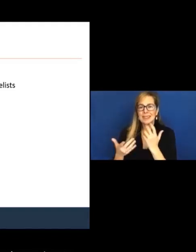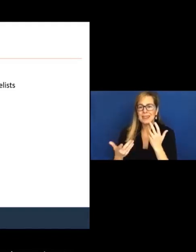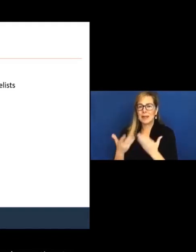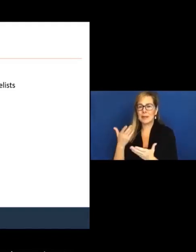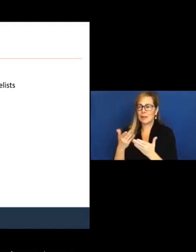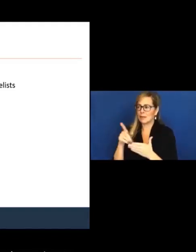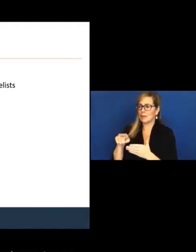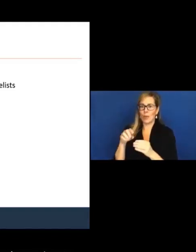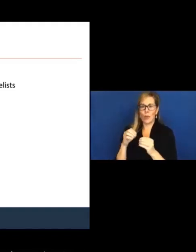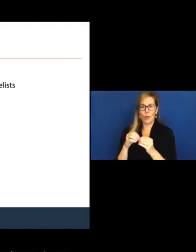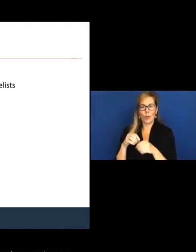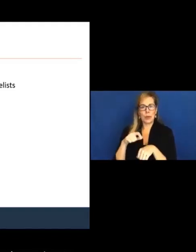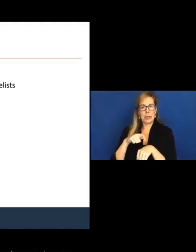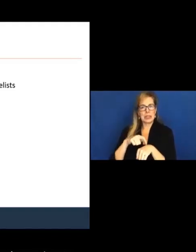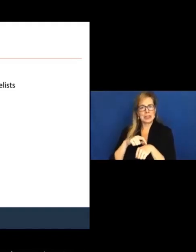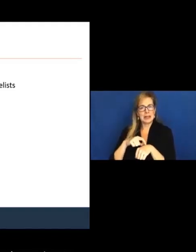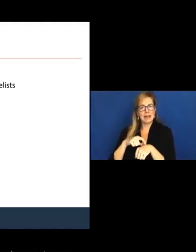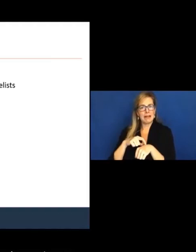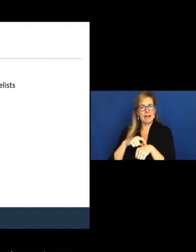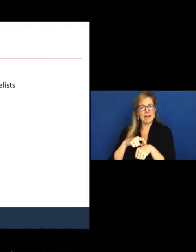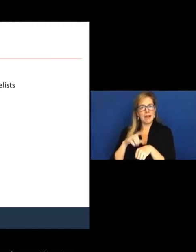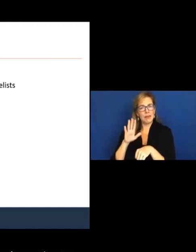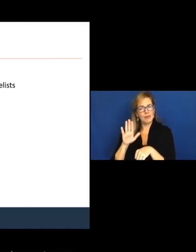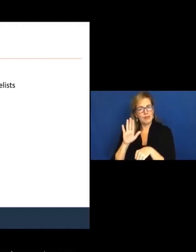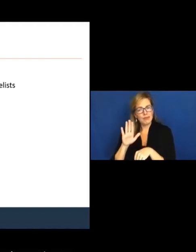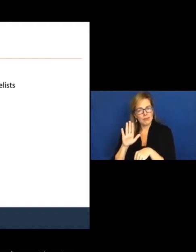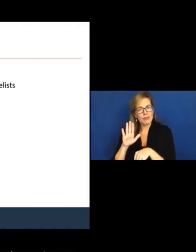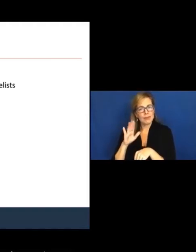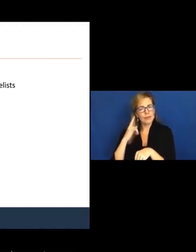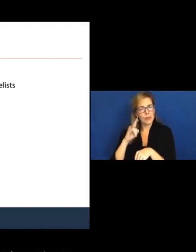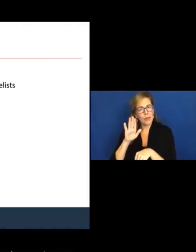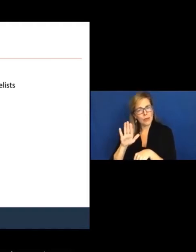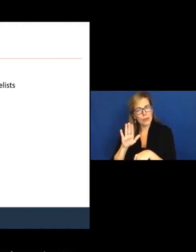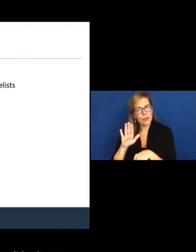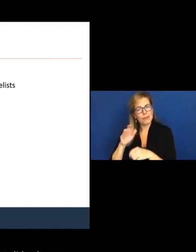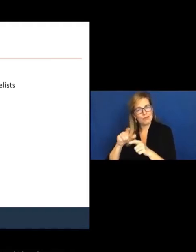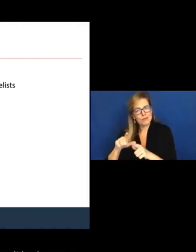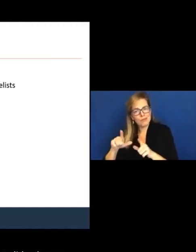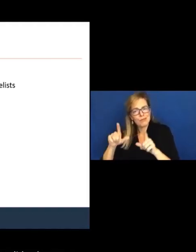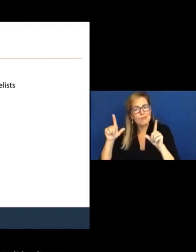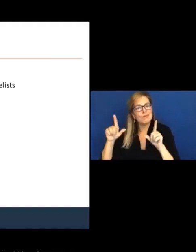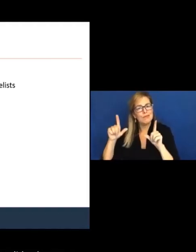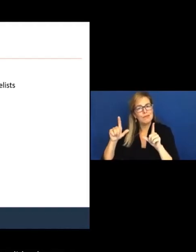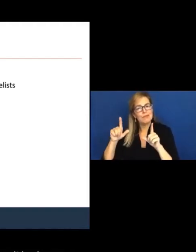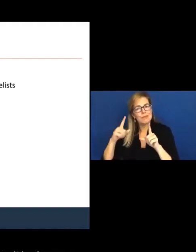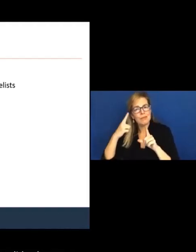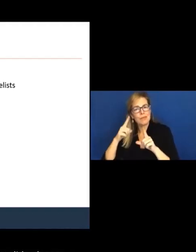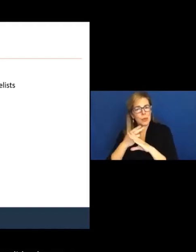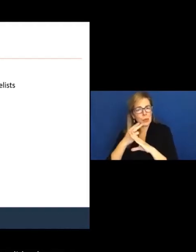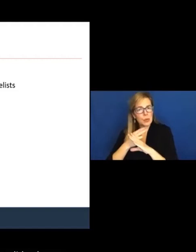more time to do the things that allow them to be able to interact in the